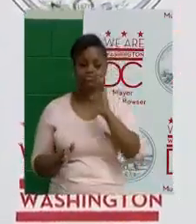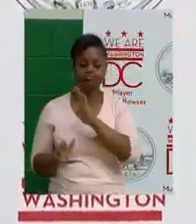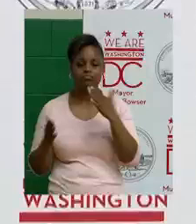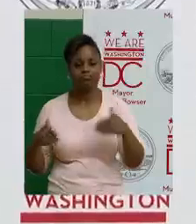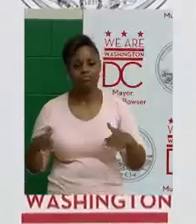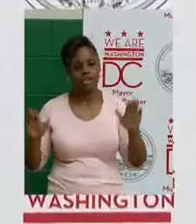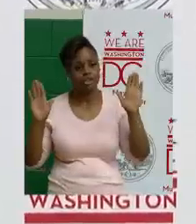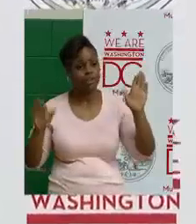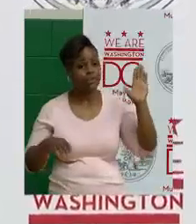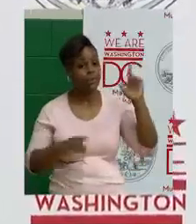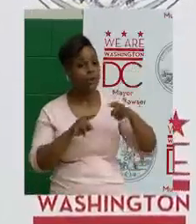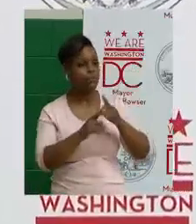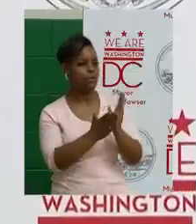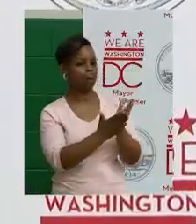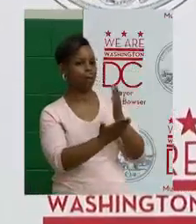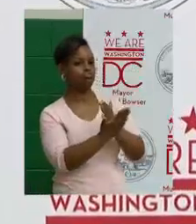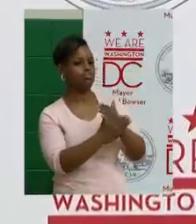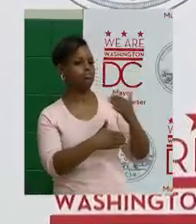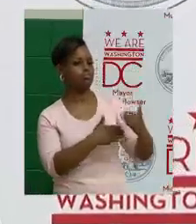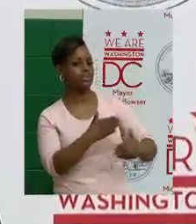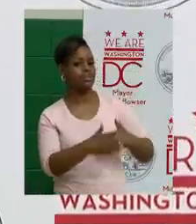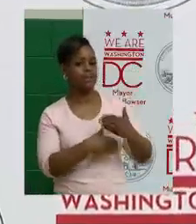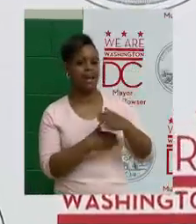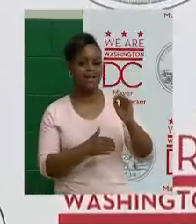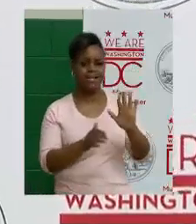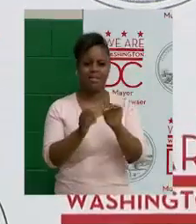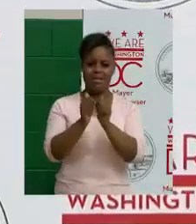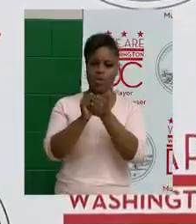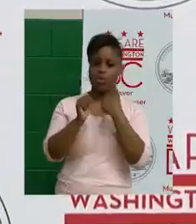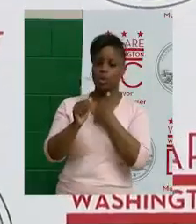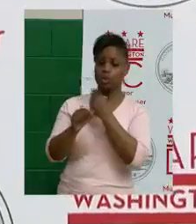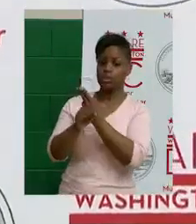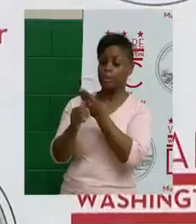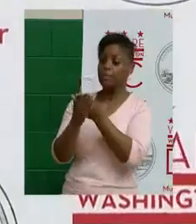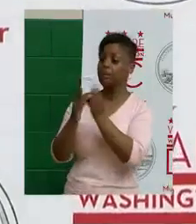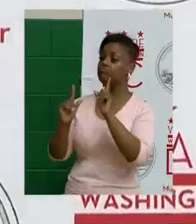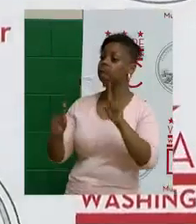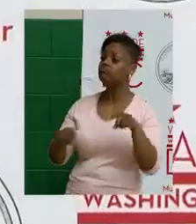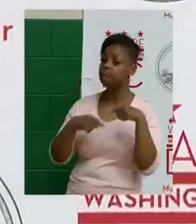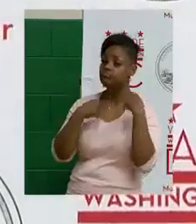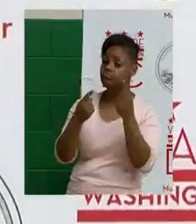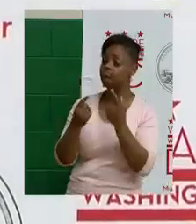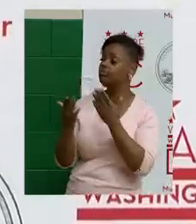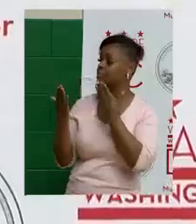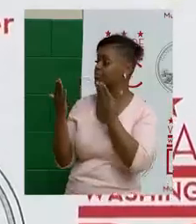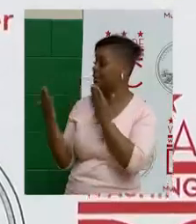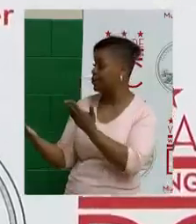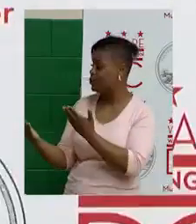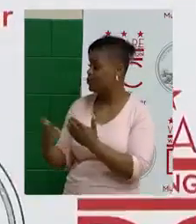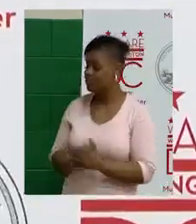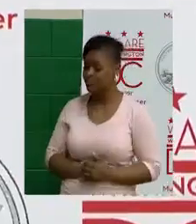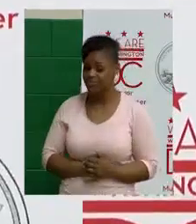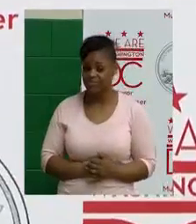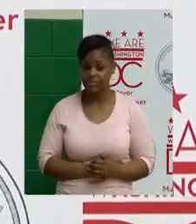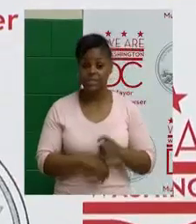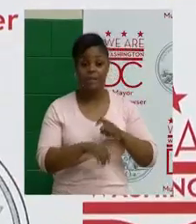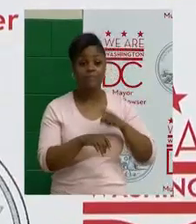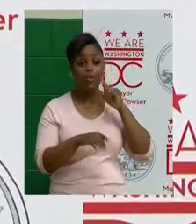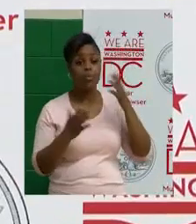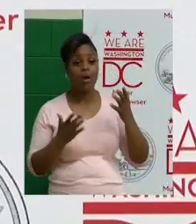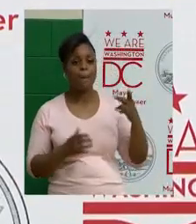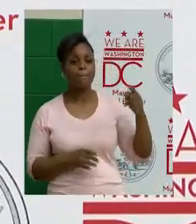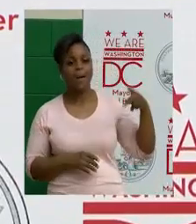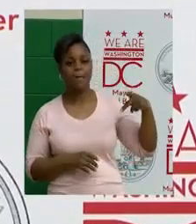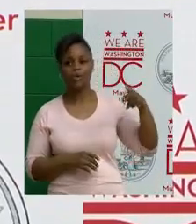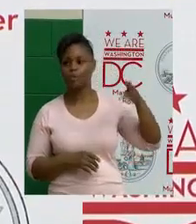budget process and overview on how we've spent the funds in the past. We're going to do pop quiz time. So again,